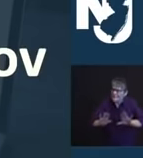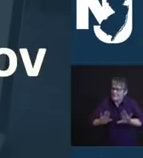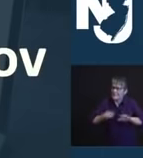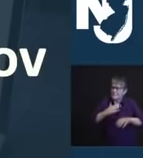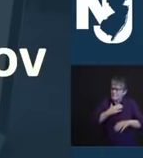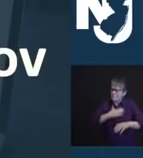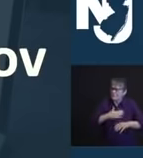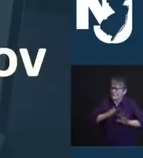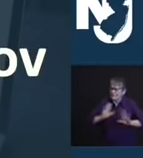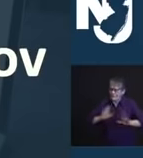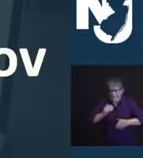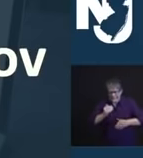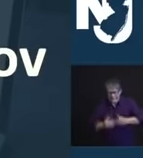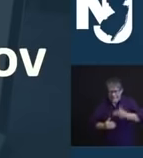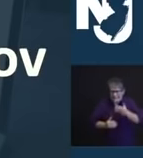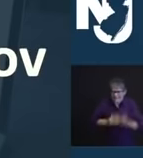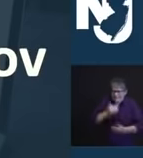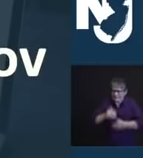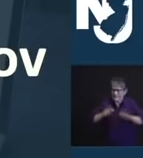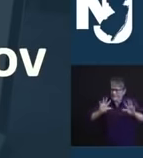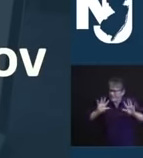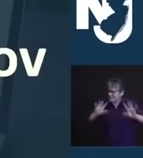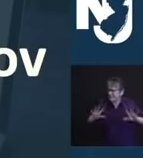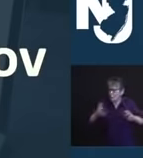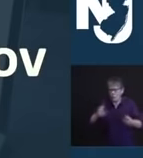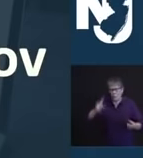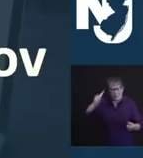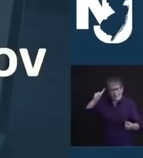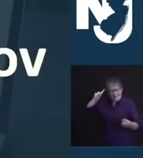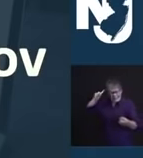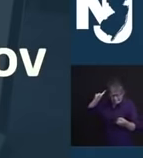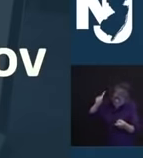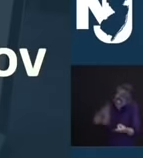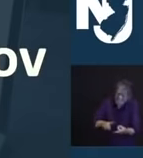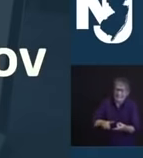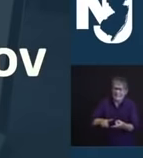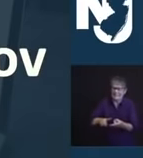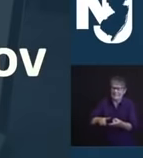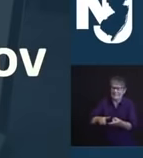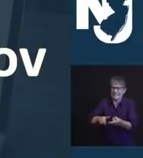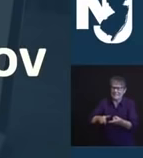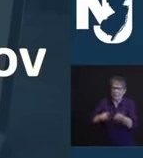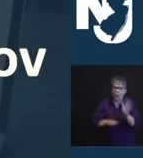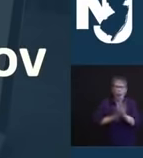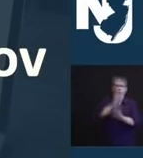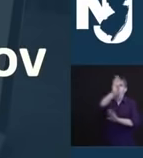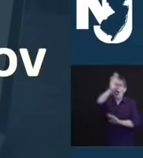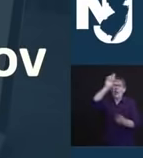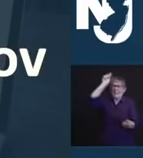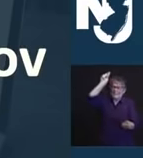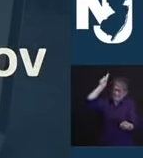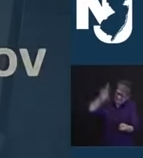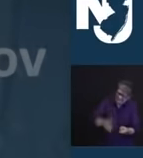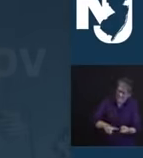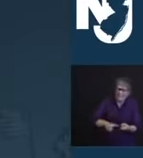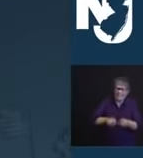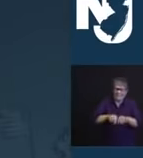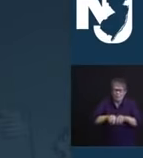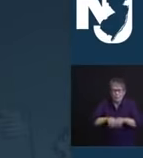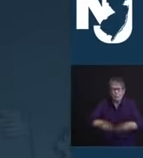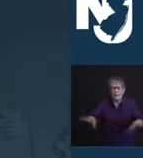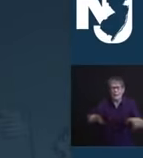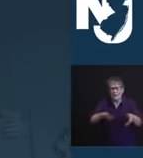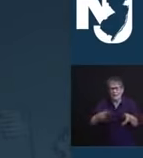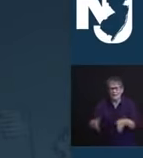time so we can look better with confidence to a better and stronger 2021. So finally for